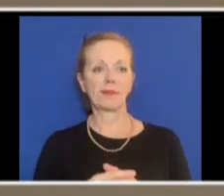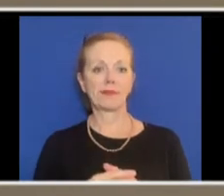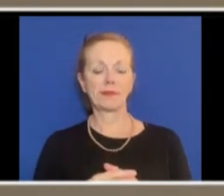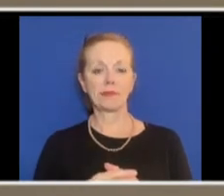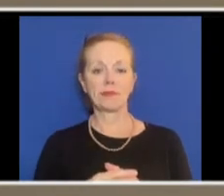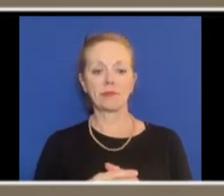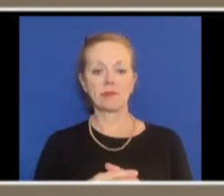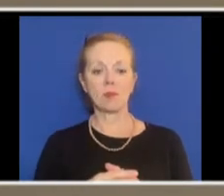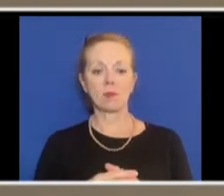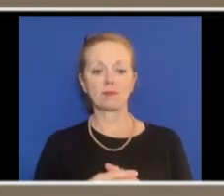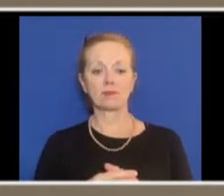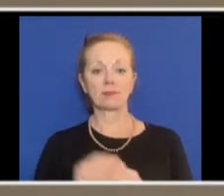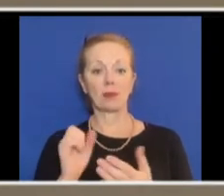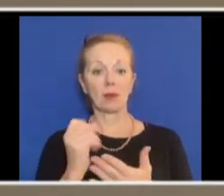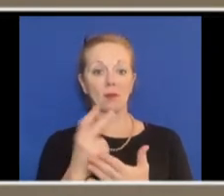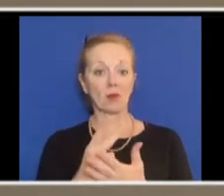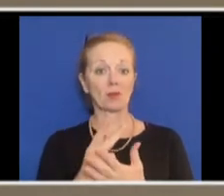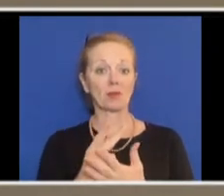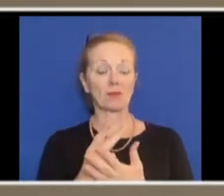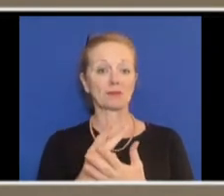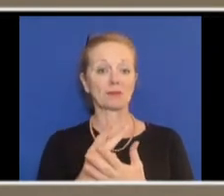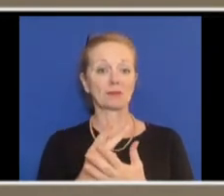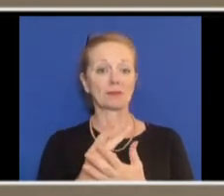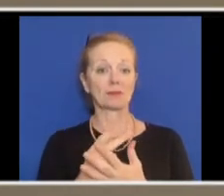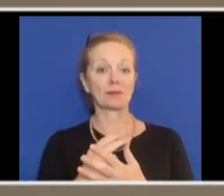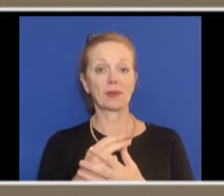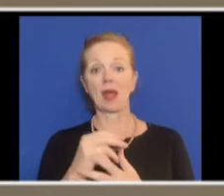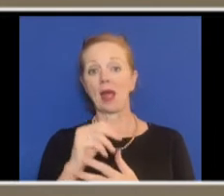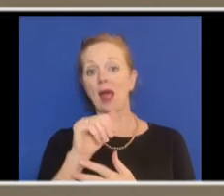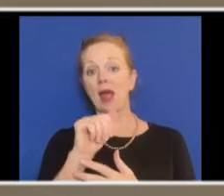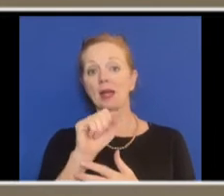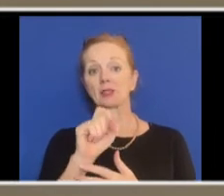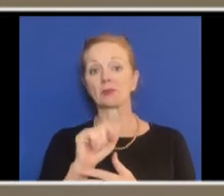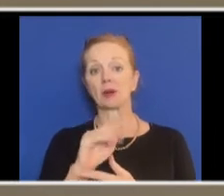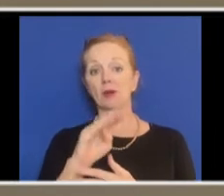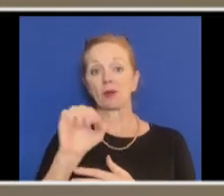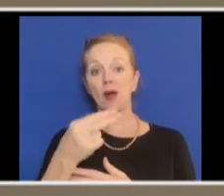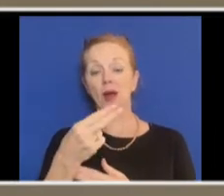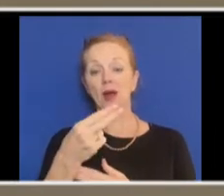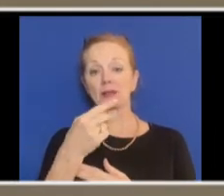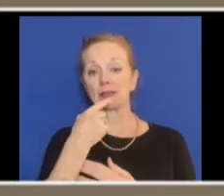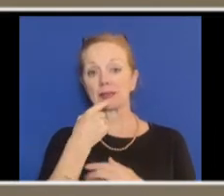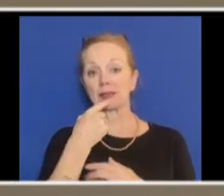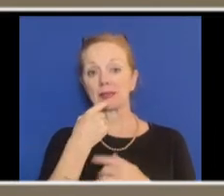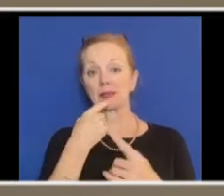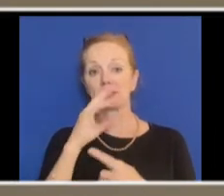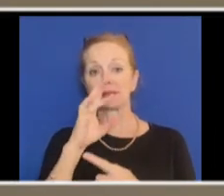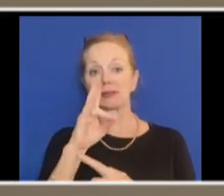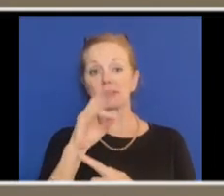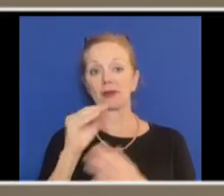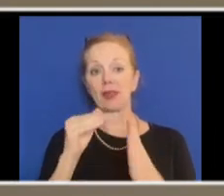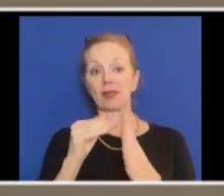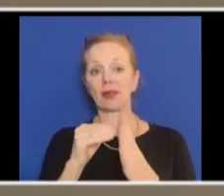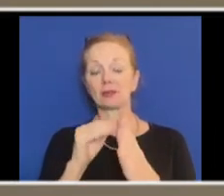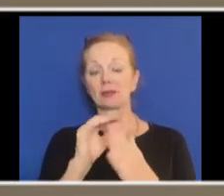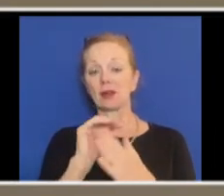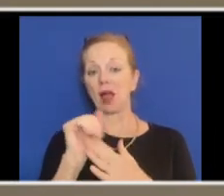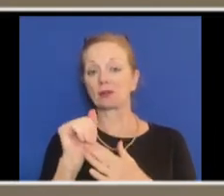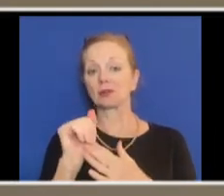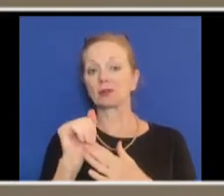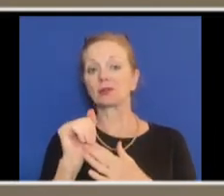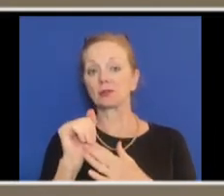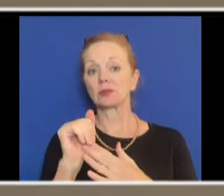their approval I think councilmember ashmir has talked about the the seventy thousand dollars of Road Improvement and